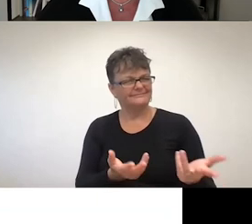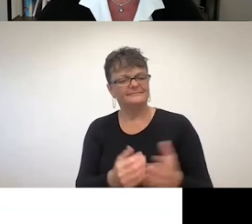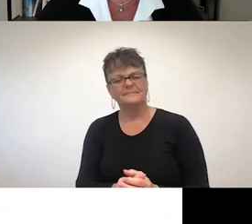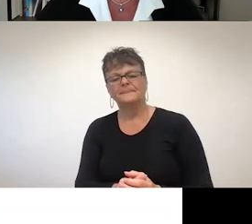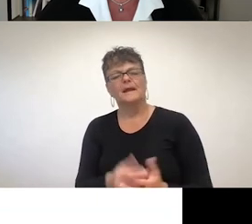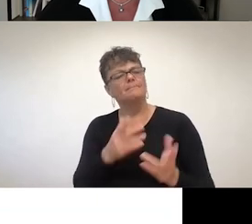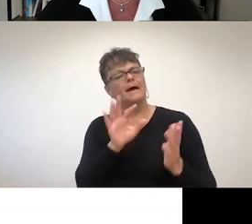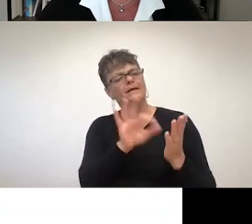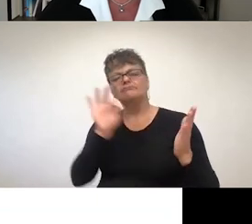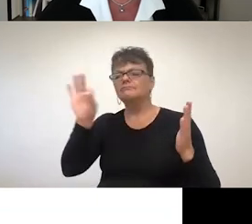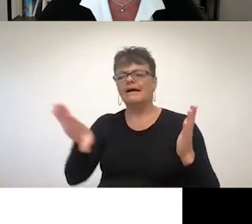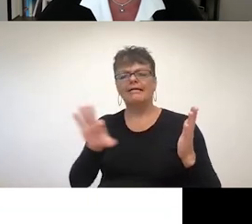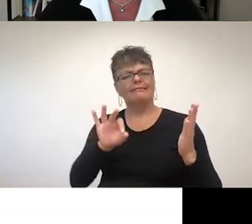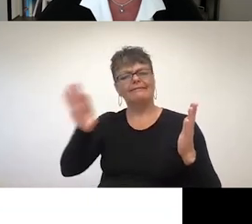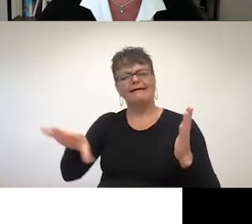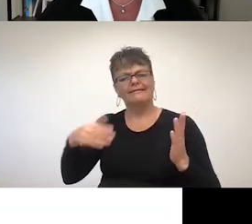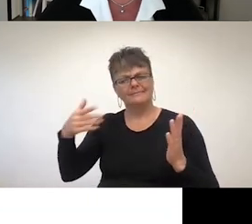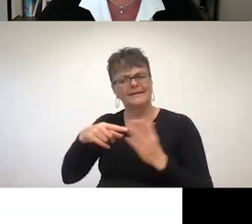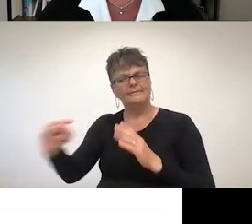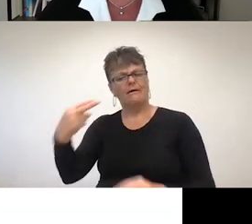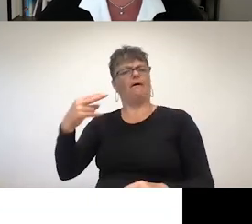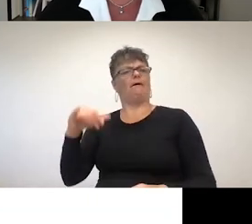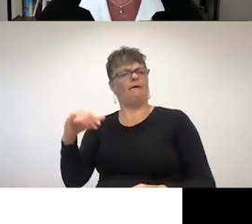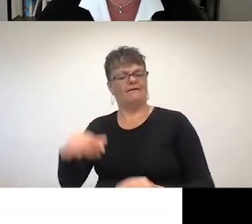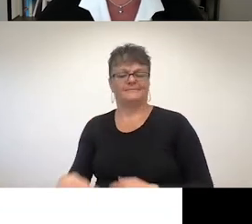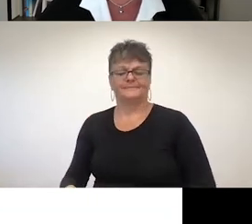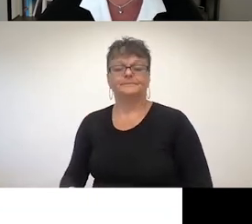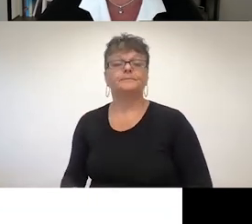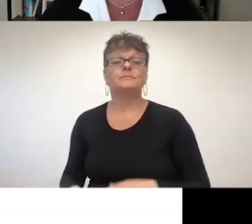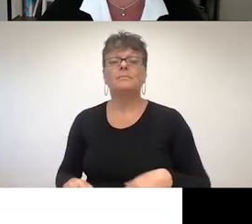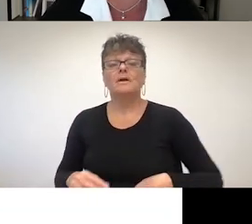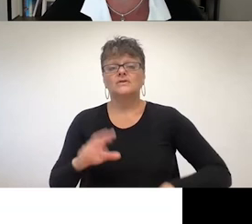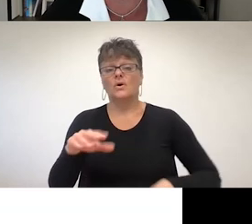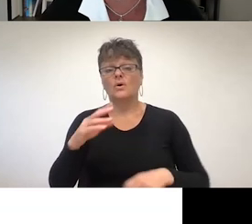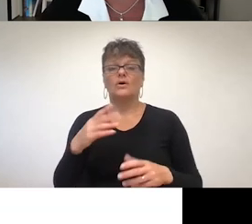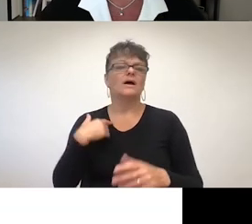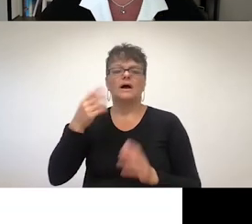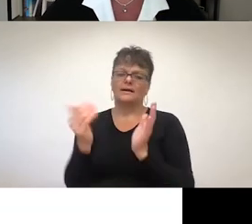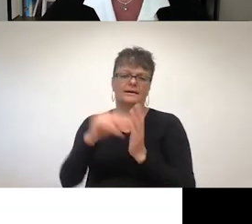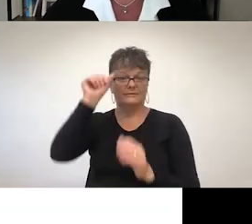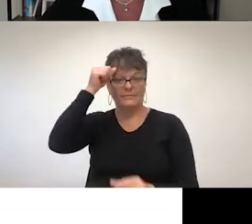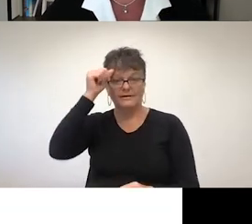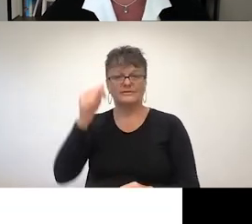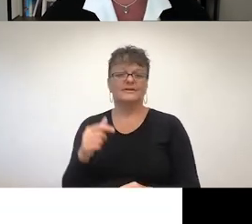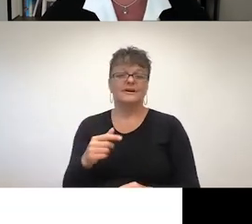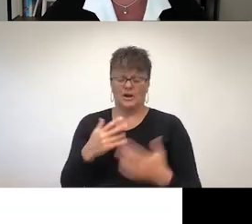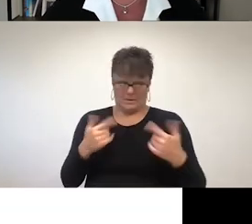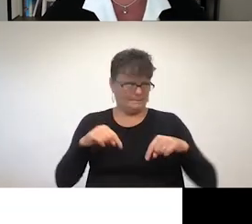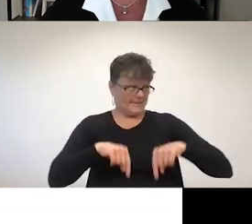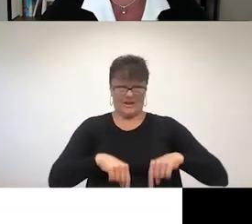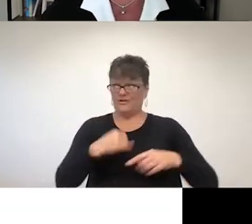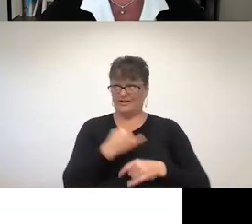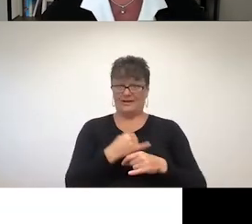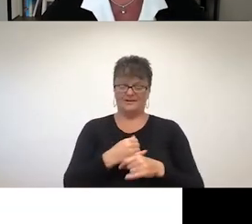are approaching the beginning of a new academic year, and I will tell you, here on my campus, it feels good. It feels the best that it has